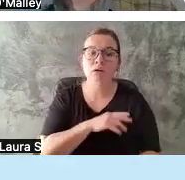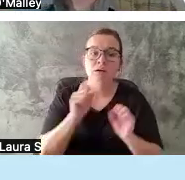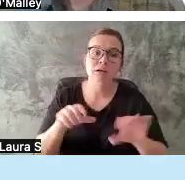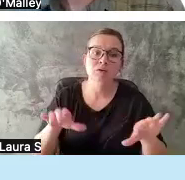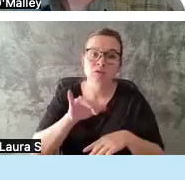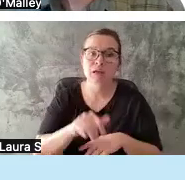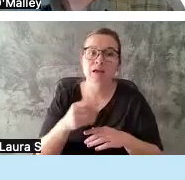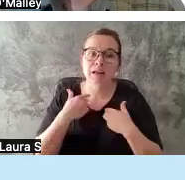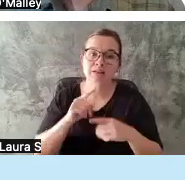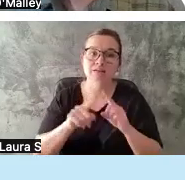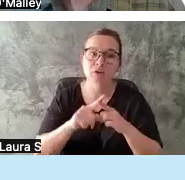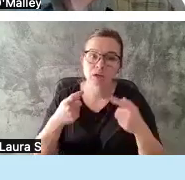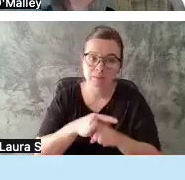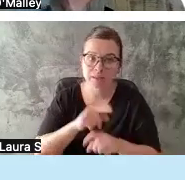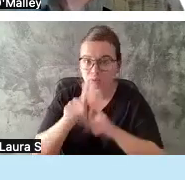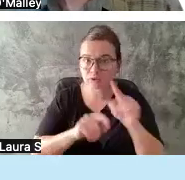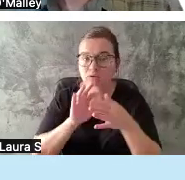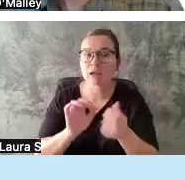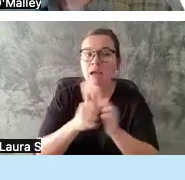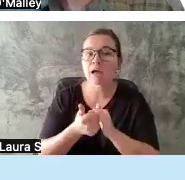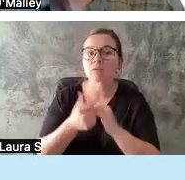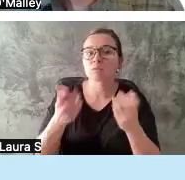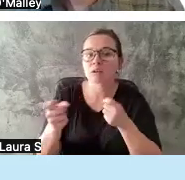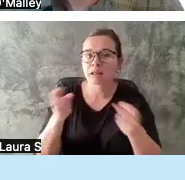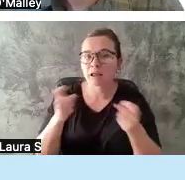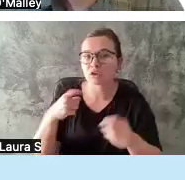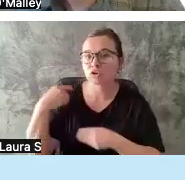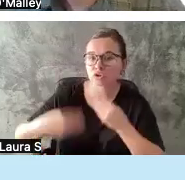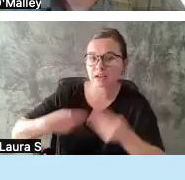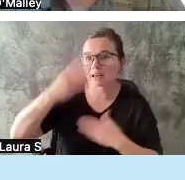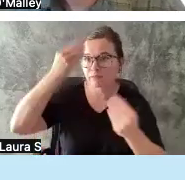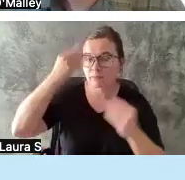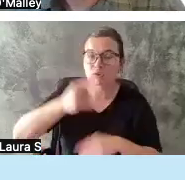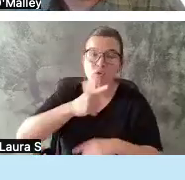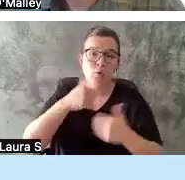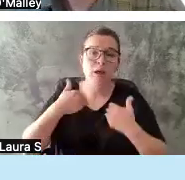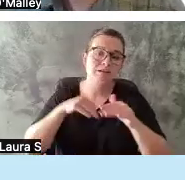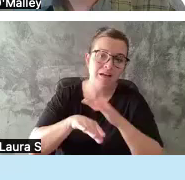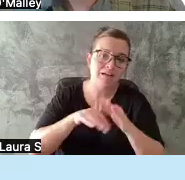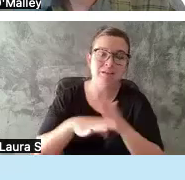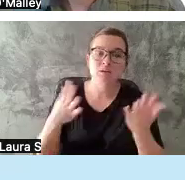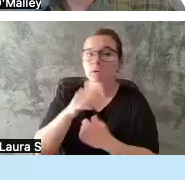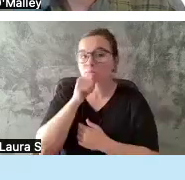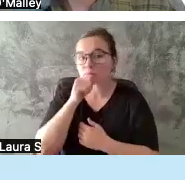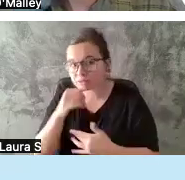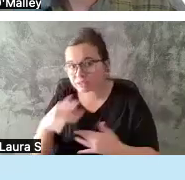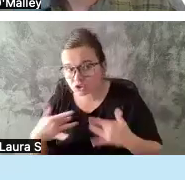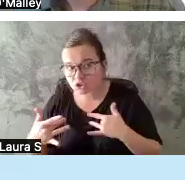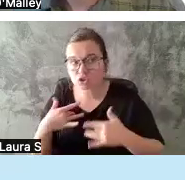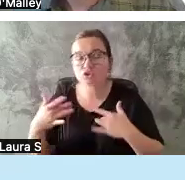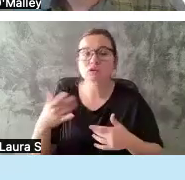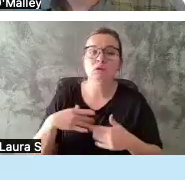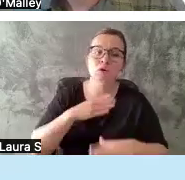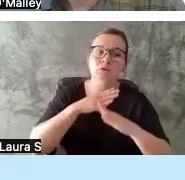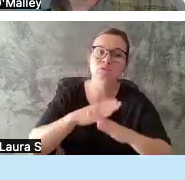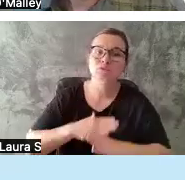raises complicated questions about how we want to handle genetic information. Who should have access to your DNA? What privacy concerns or